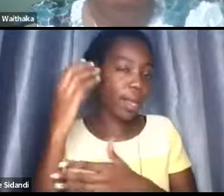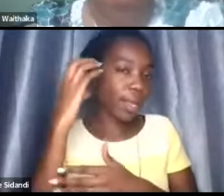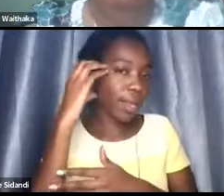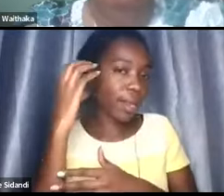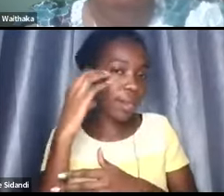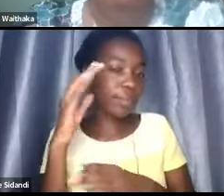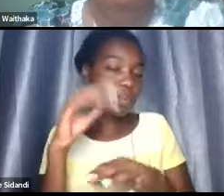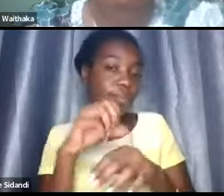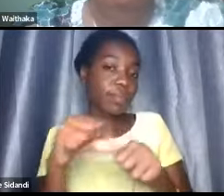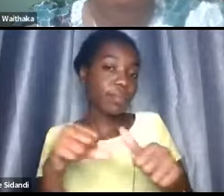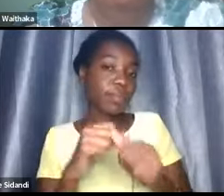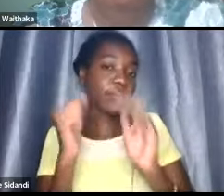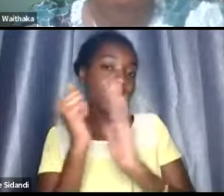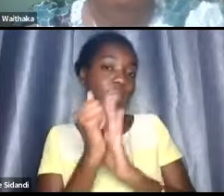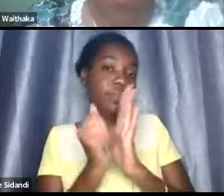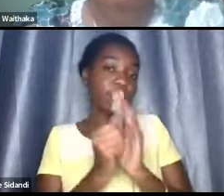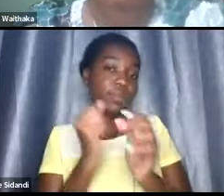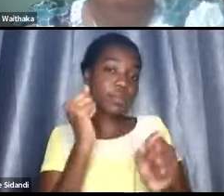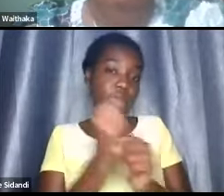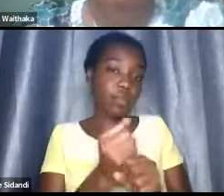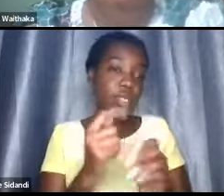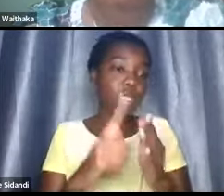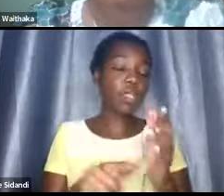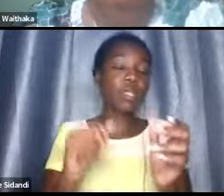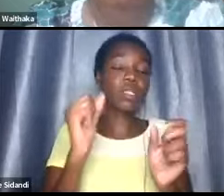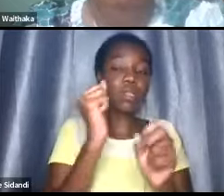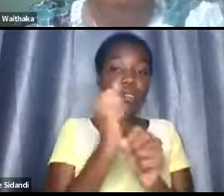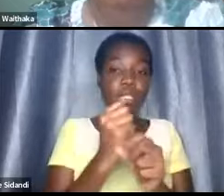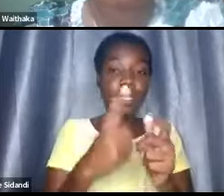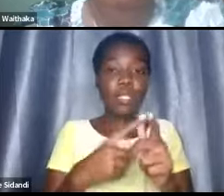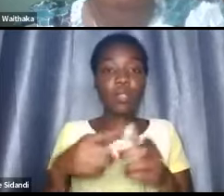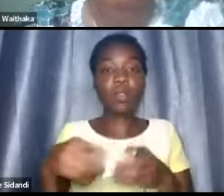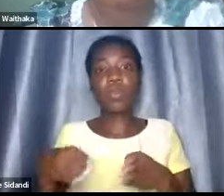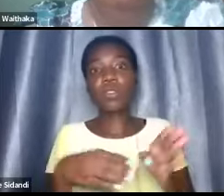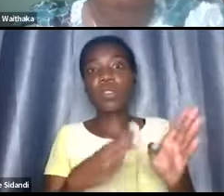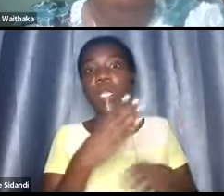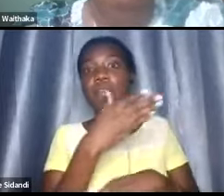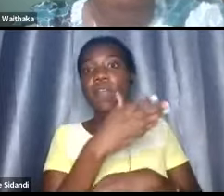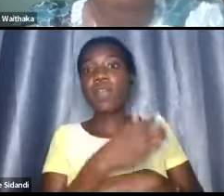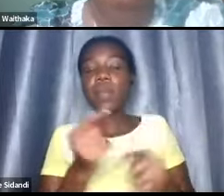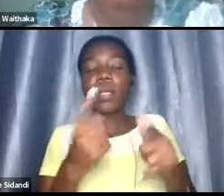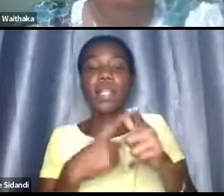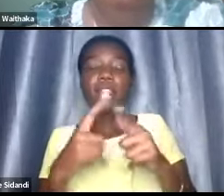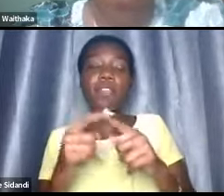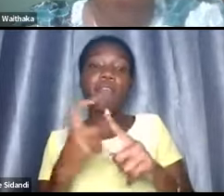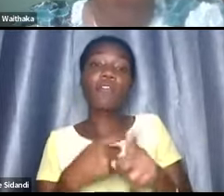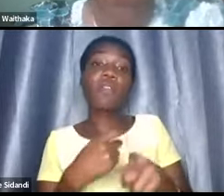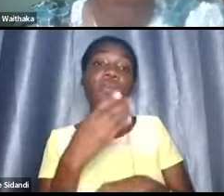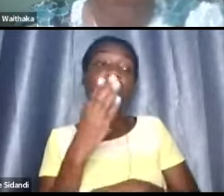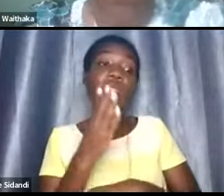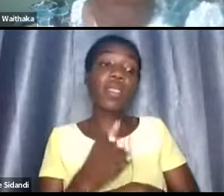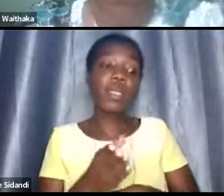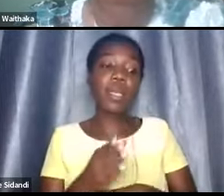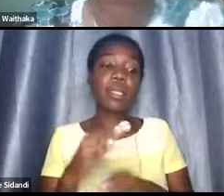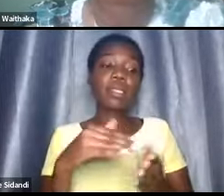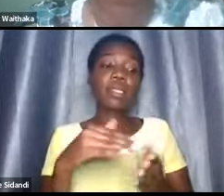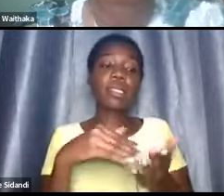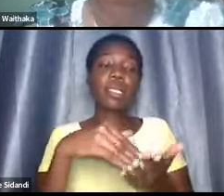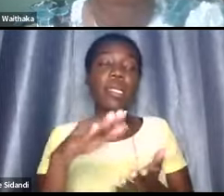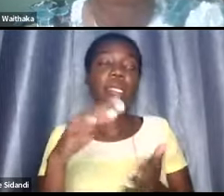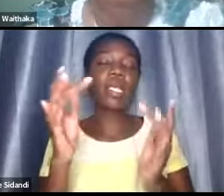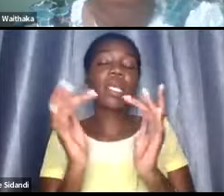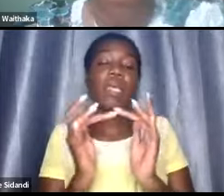doing and what subjects they need to do and what opportunities are available. Then from there, they are emailed